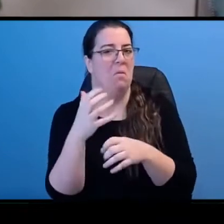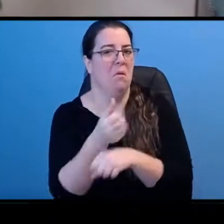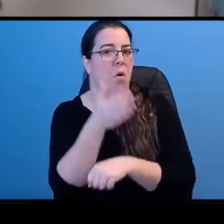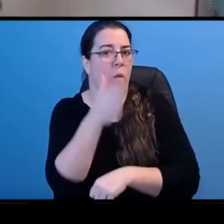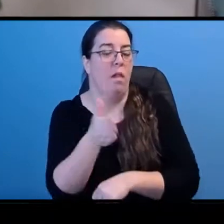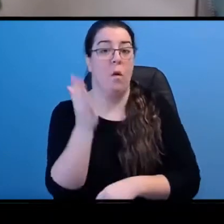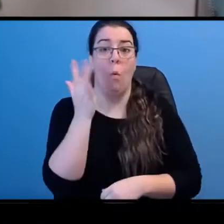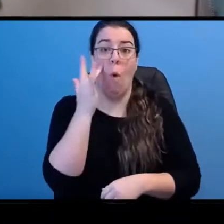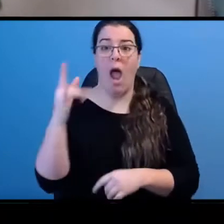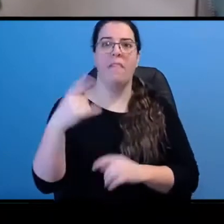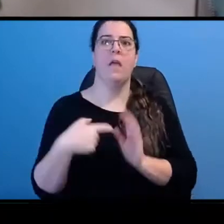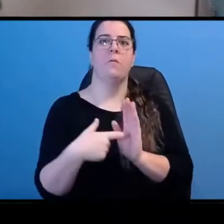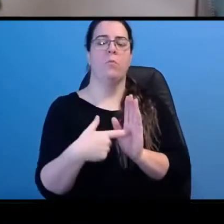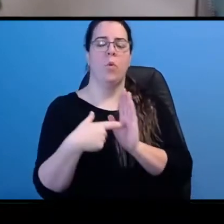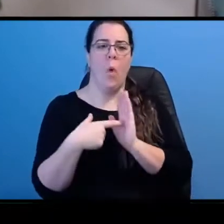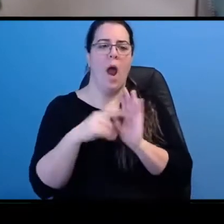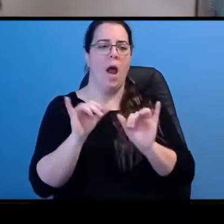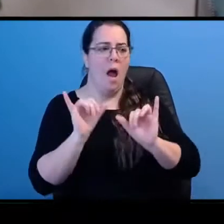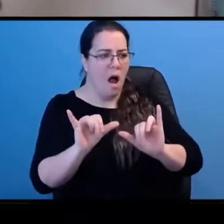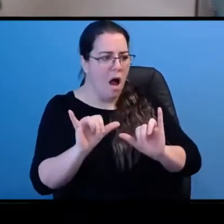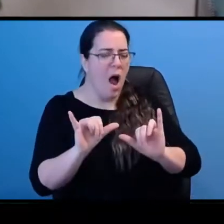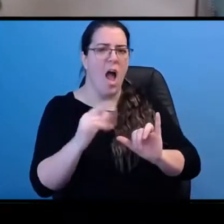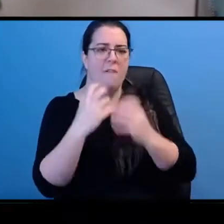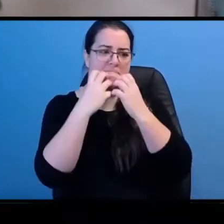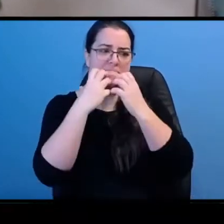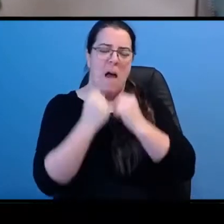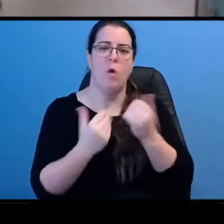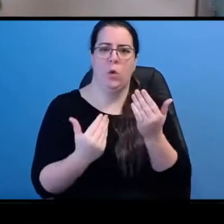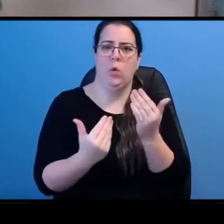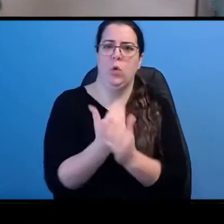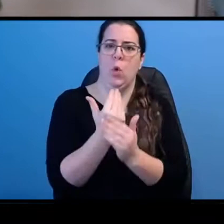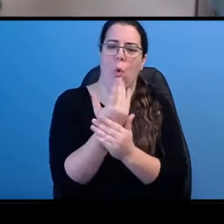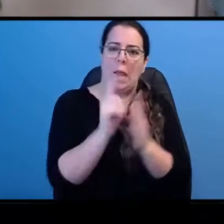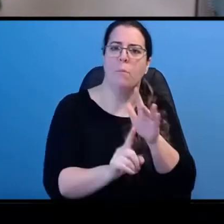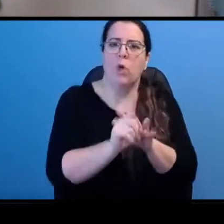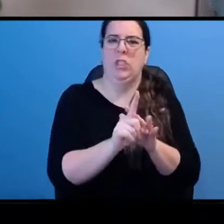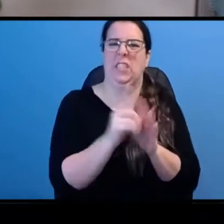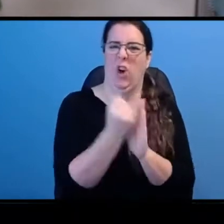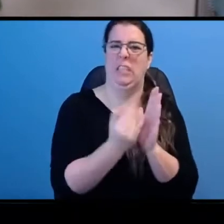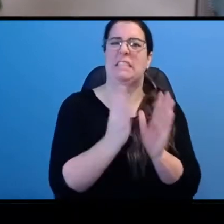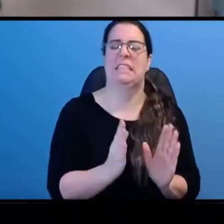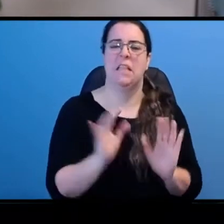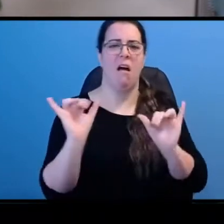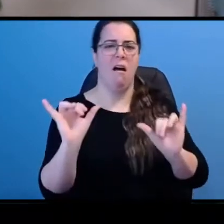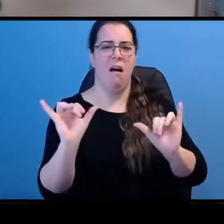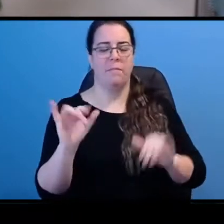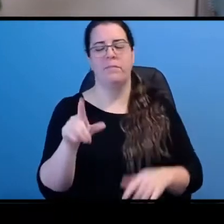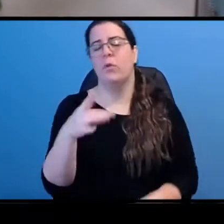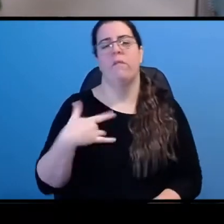and emerging artists. So that's really important to know. So if you think to yourself, I might not get it,